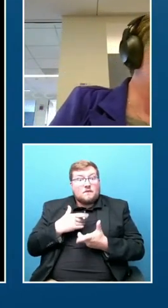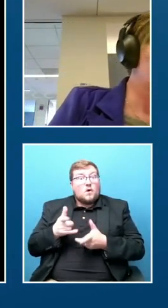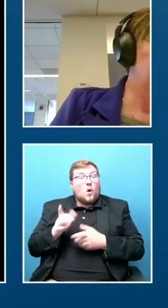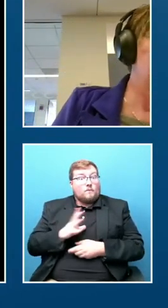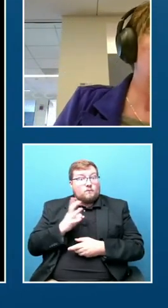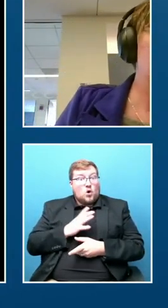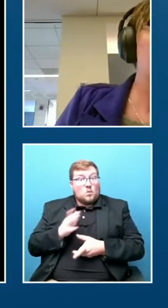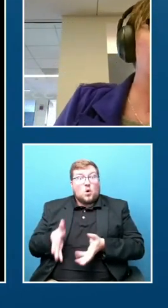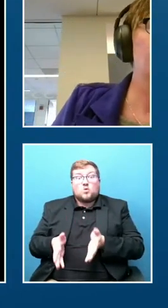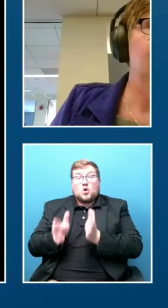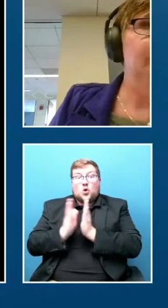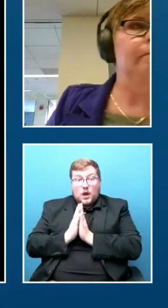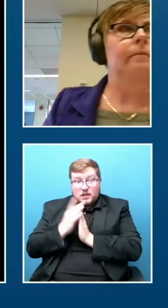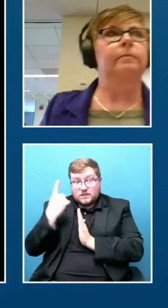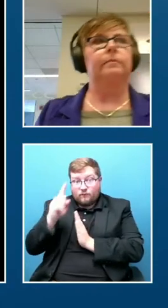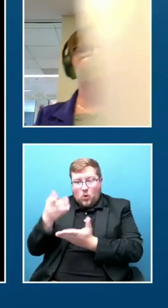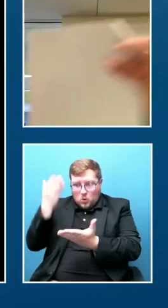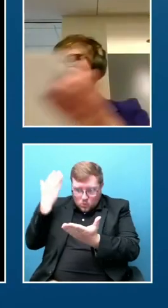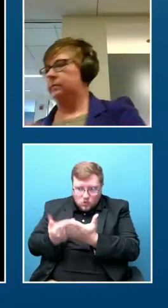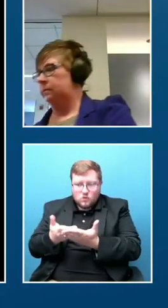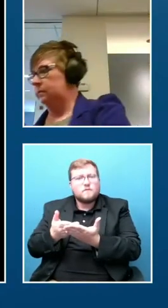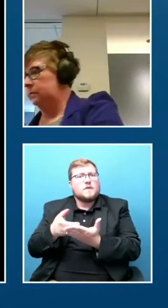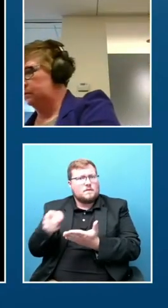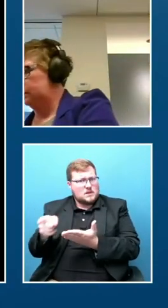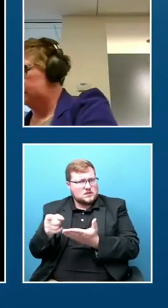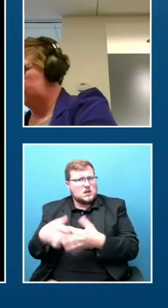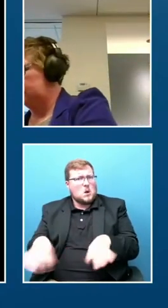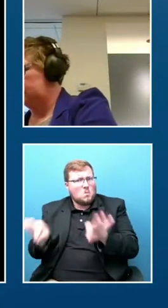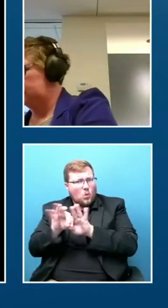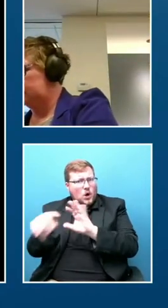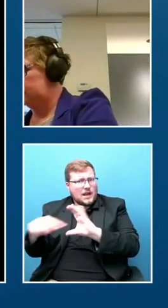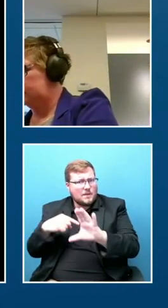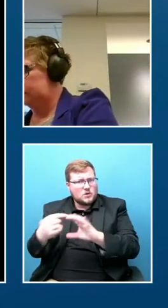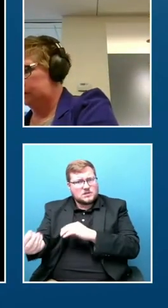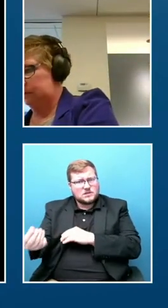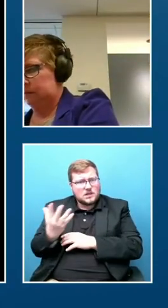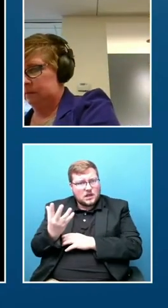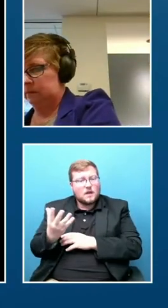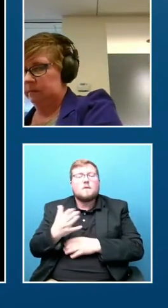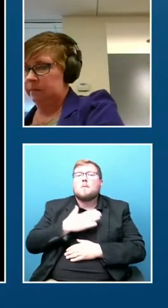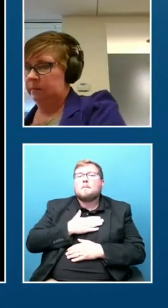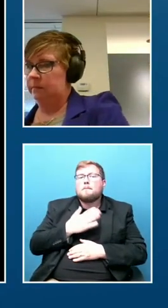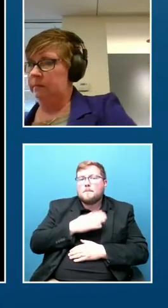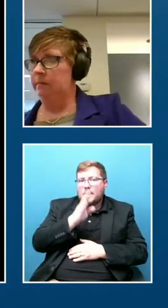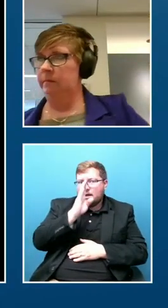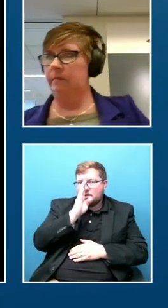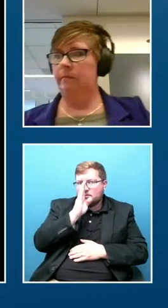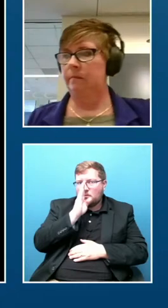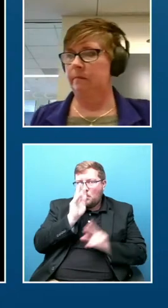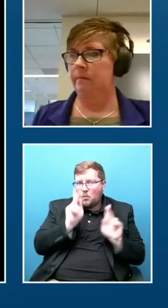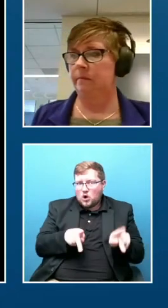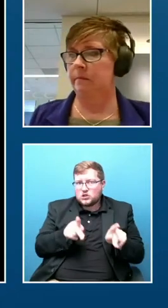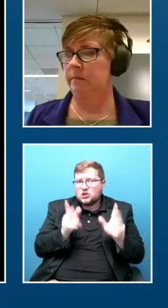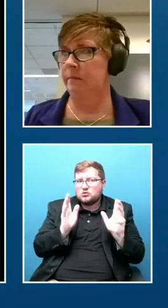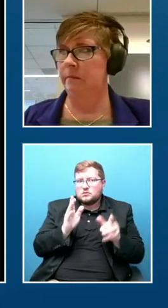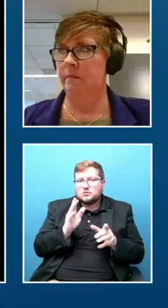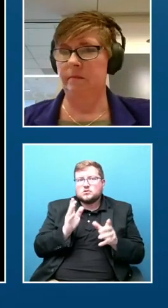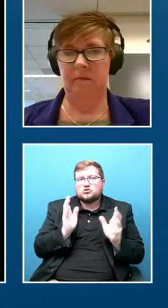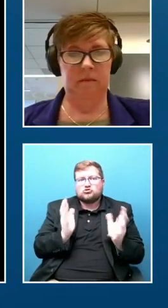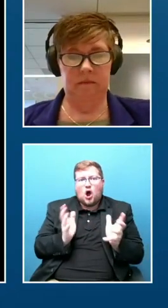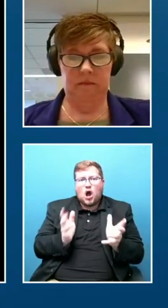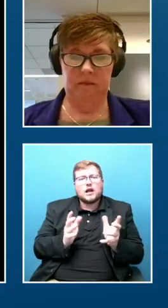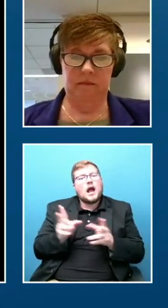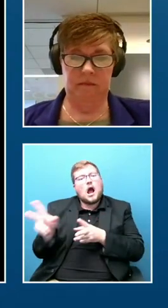proof that an important email had been sent, if a direct report of mine instead sent me copy-pasted